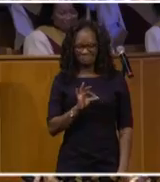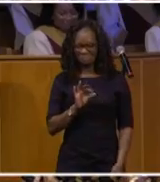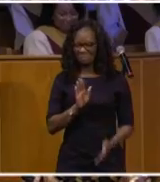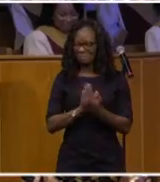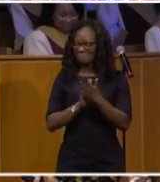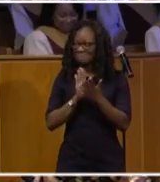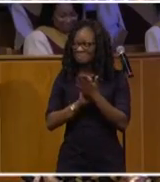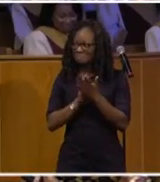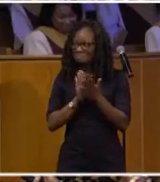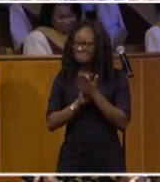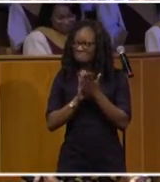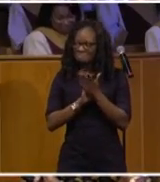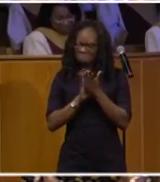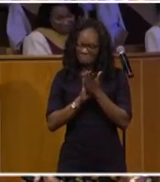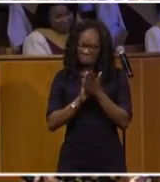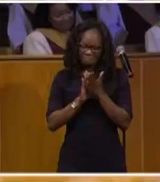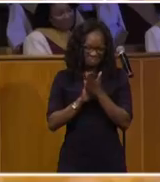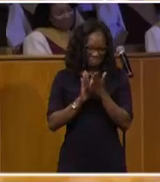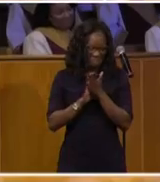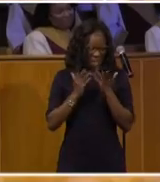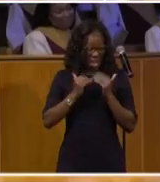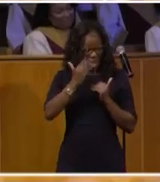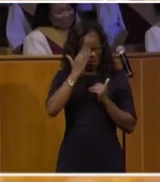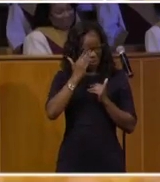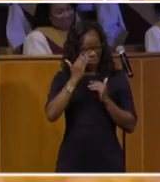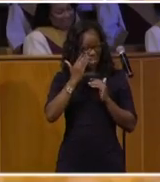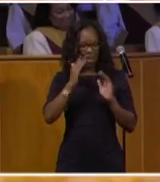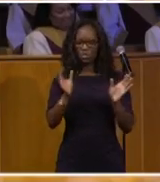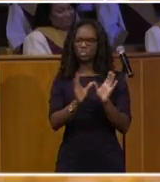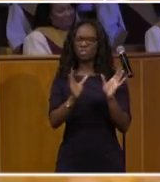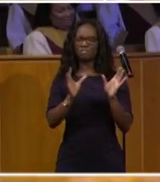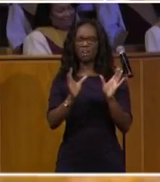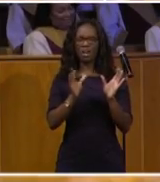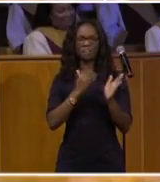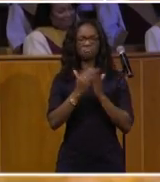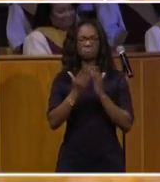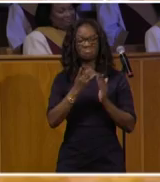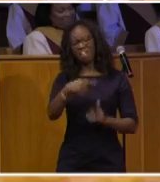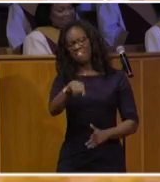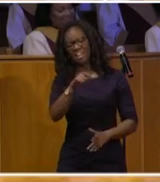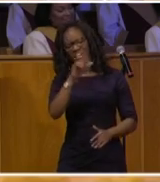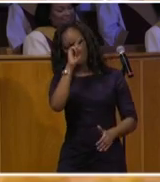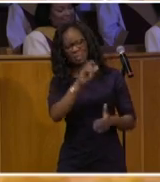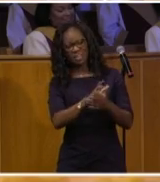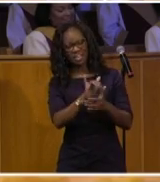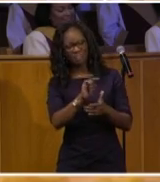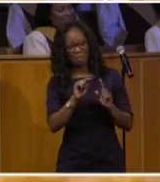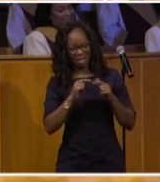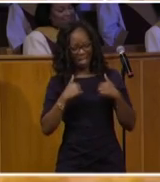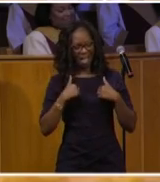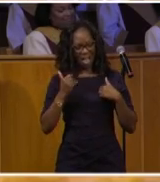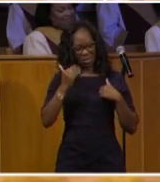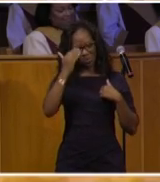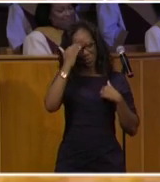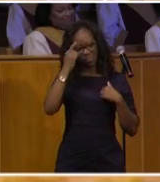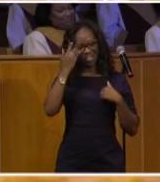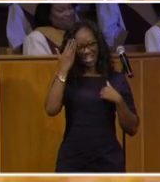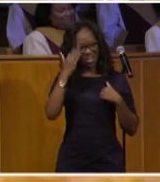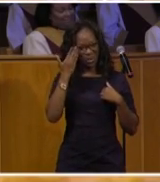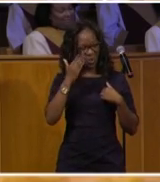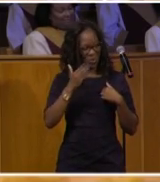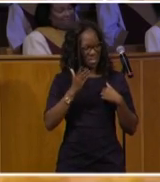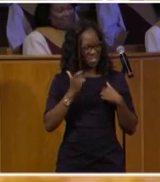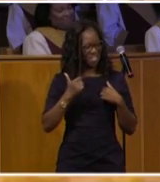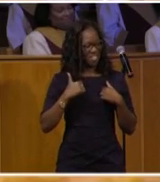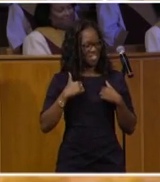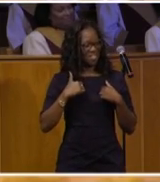I knew that I was certified, even though they didn't believe it at that point. And they didn't know that